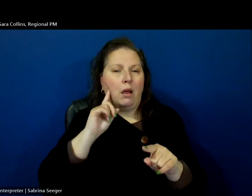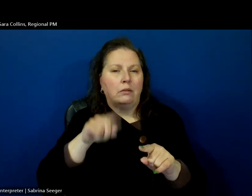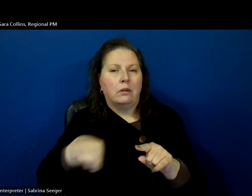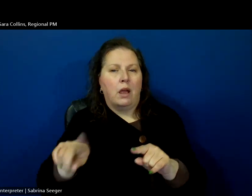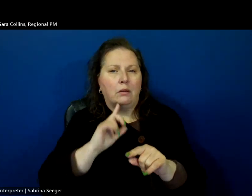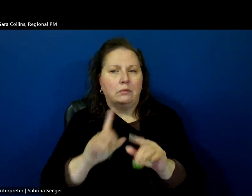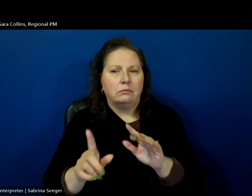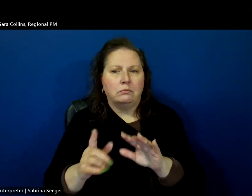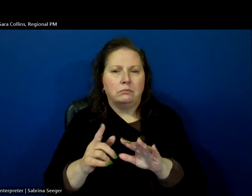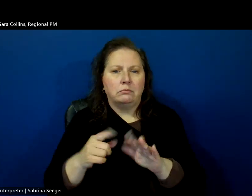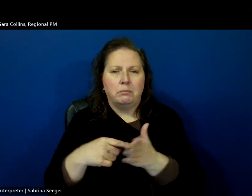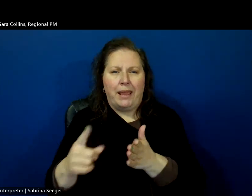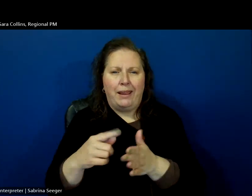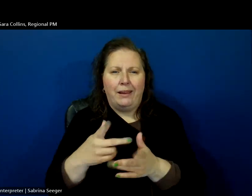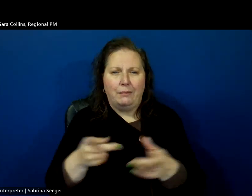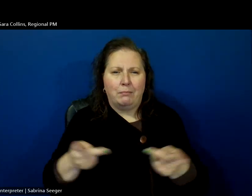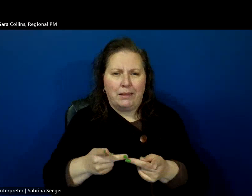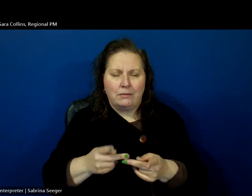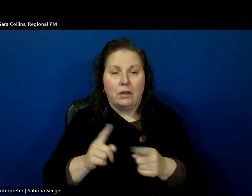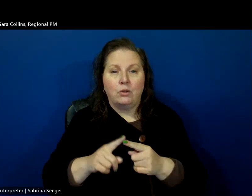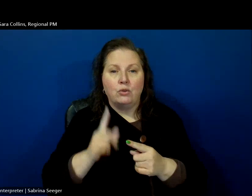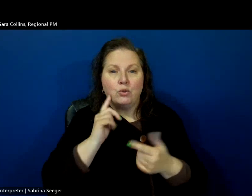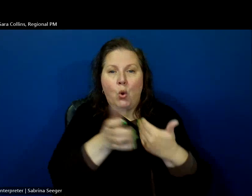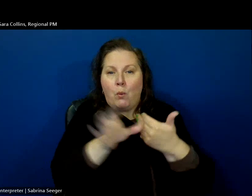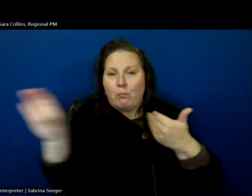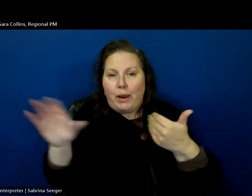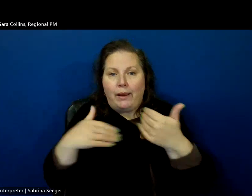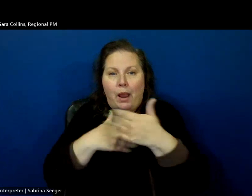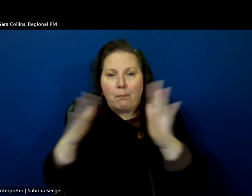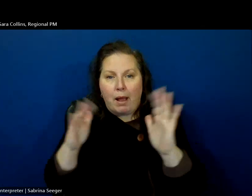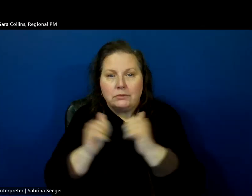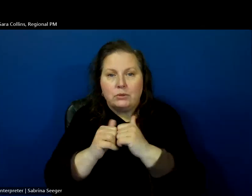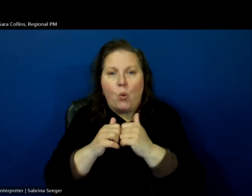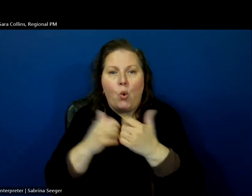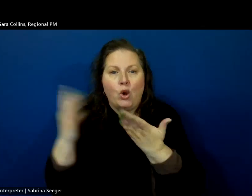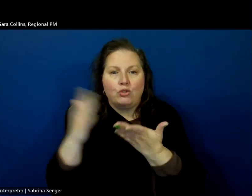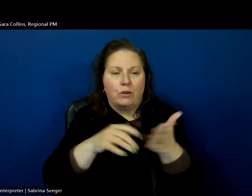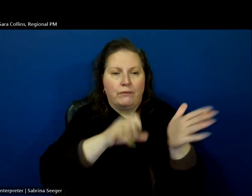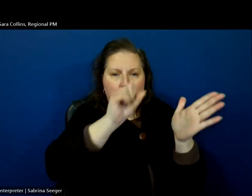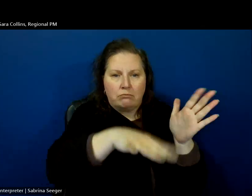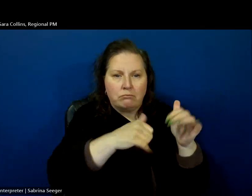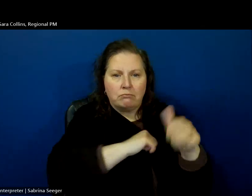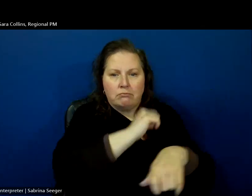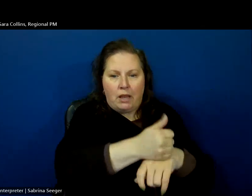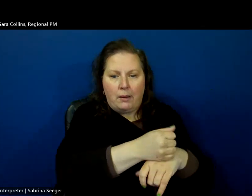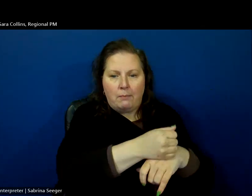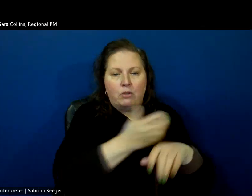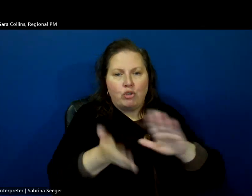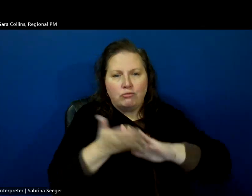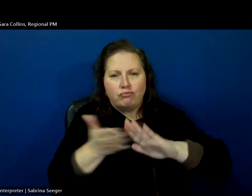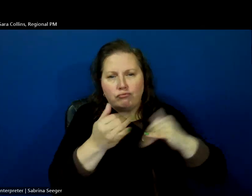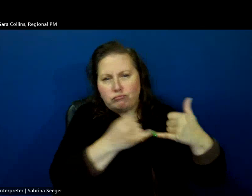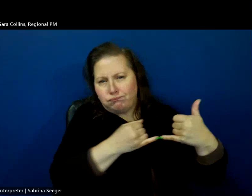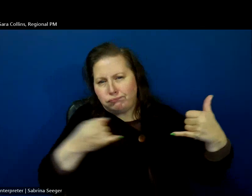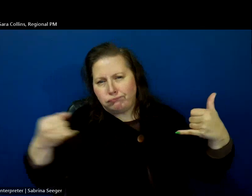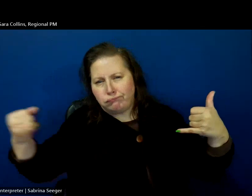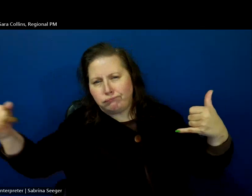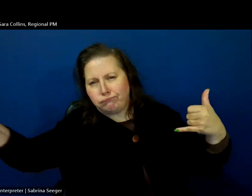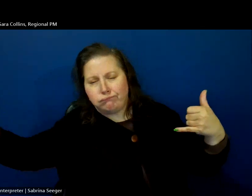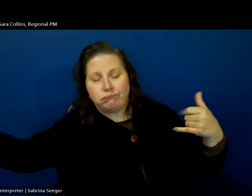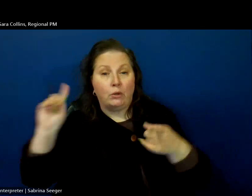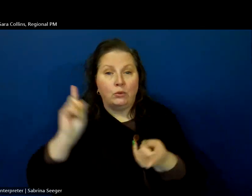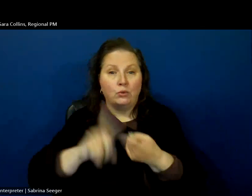That might mean that we're not going to have any breakout boxes or any service drops. We're just going to run a long distance cable through